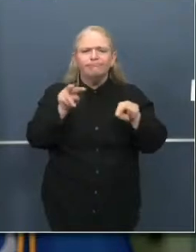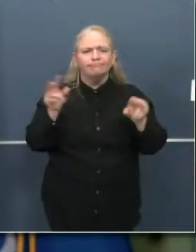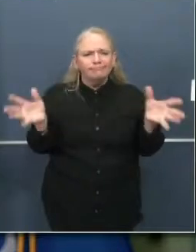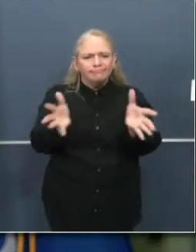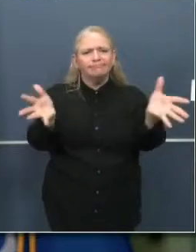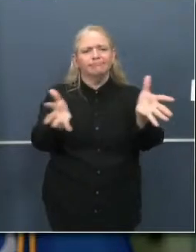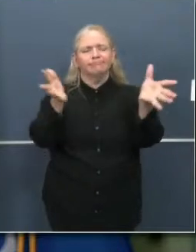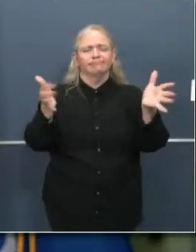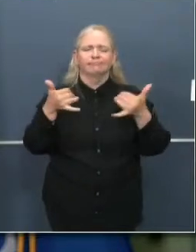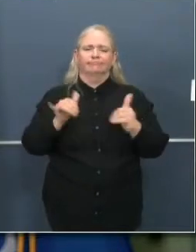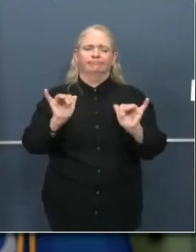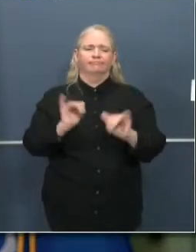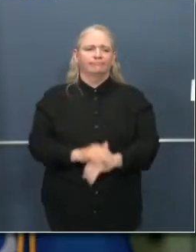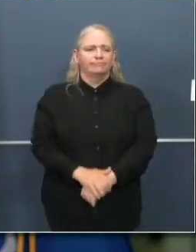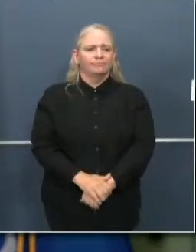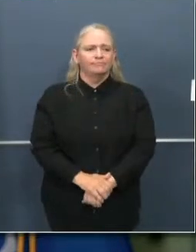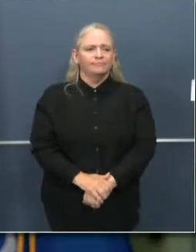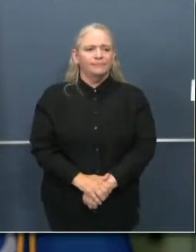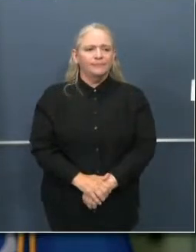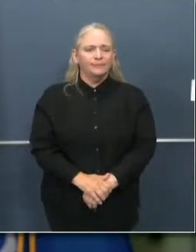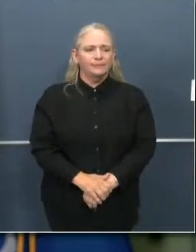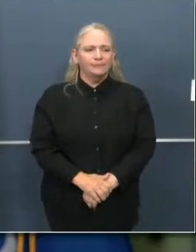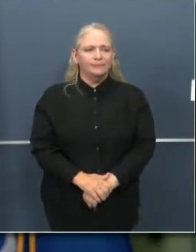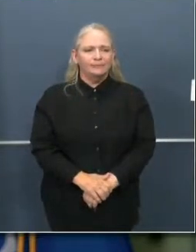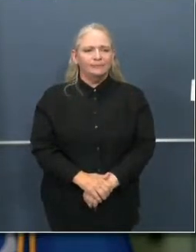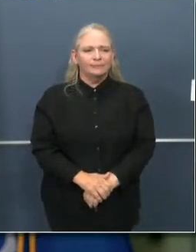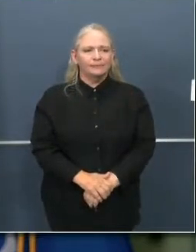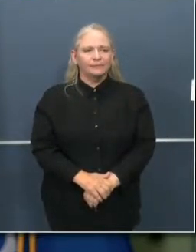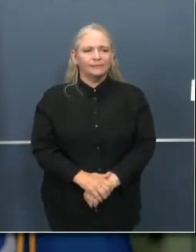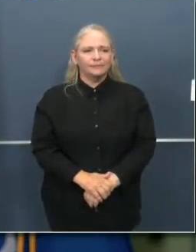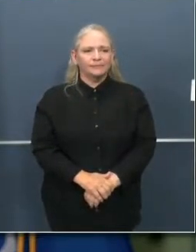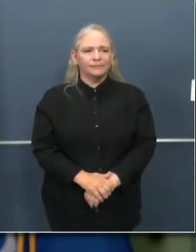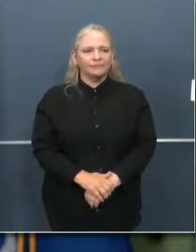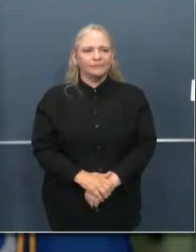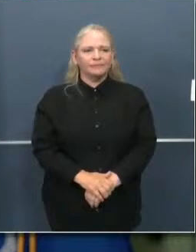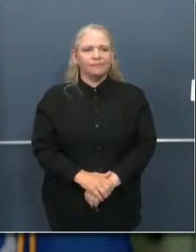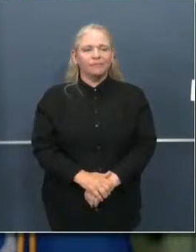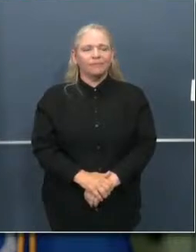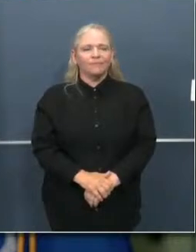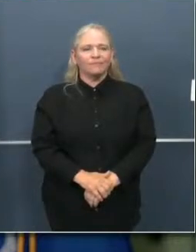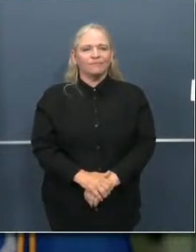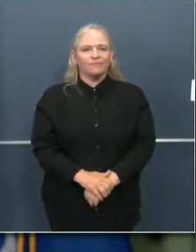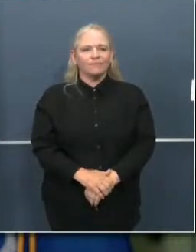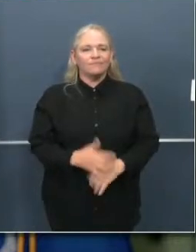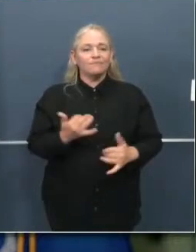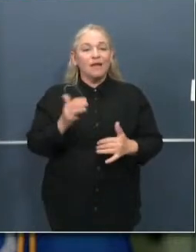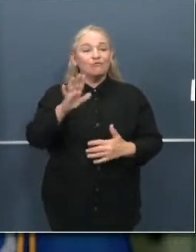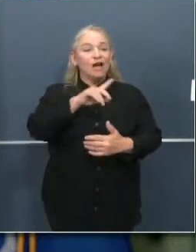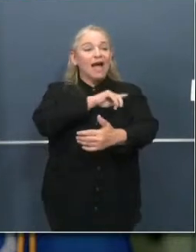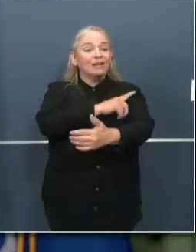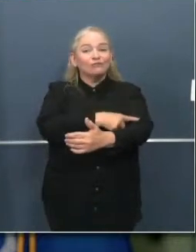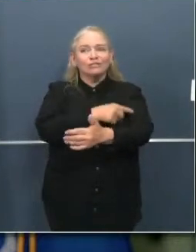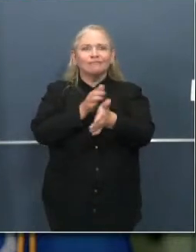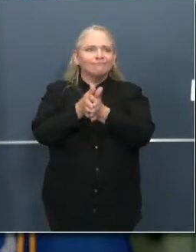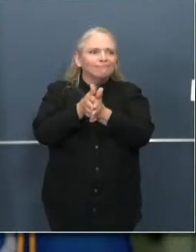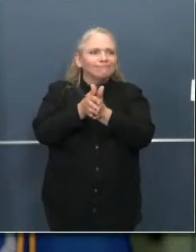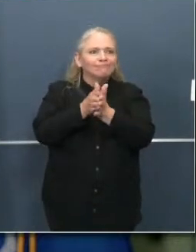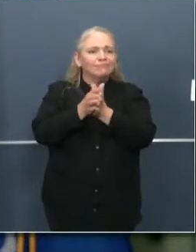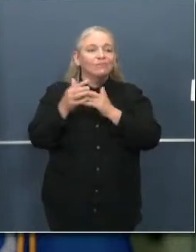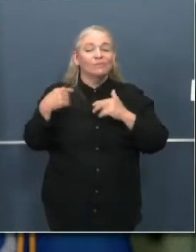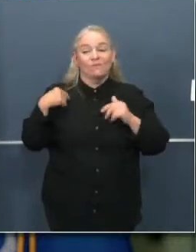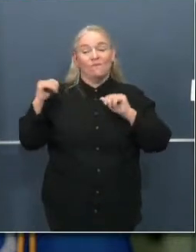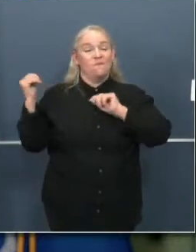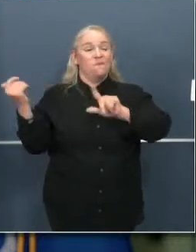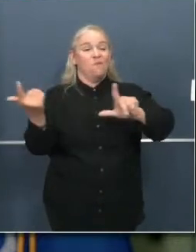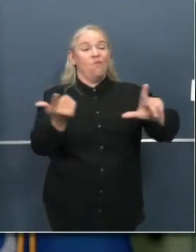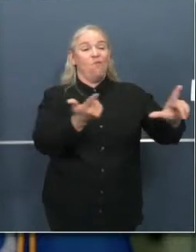this space for bending this curve has not diminished, and we have not lost our energy, our capacity, our focus,